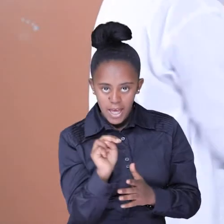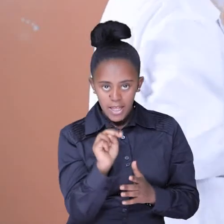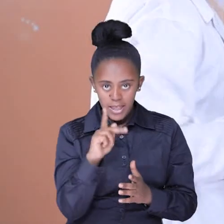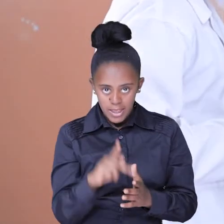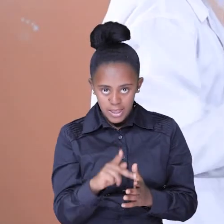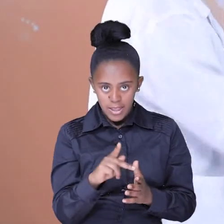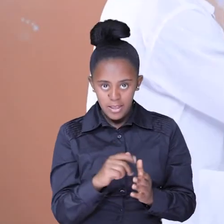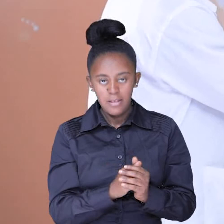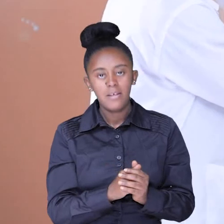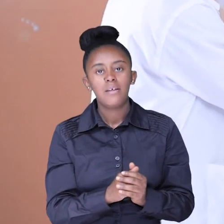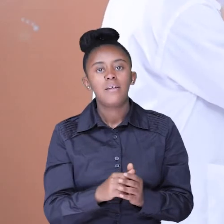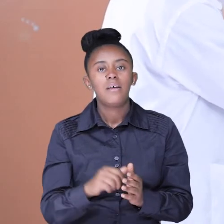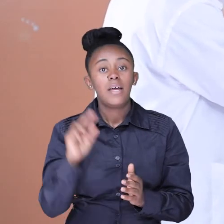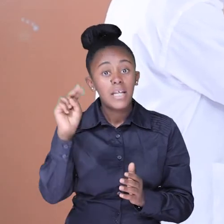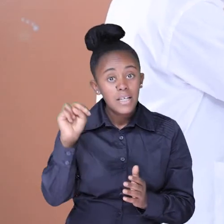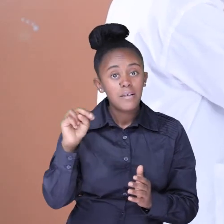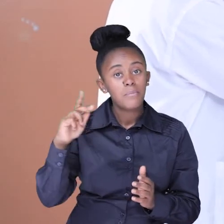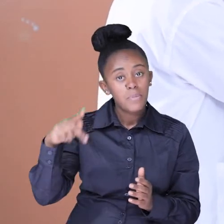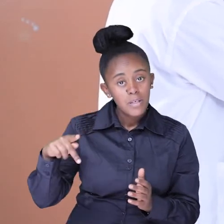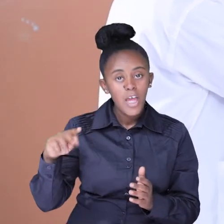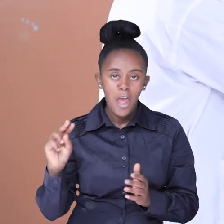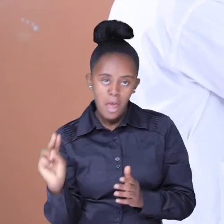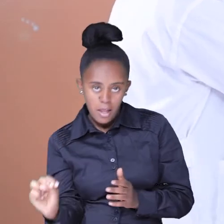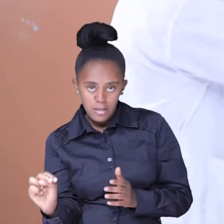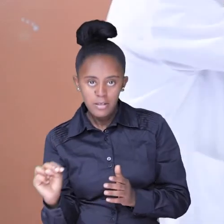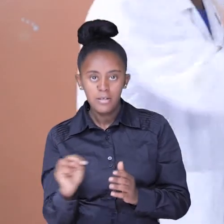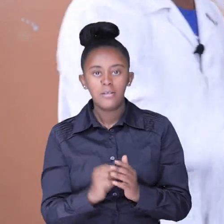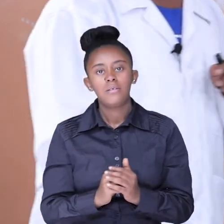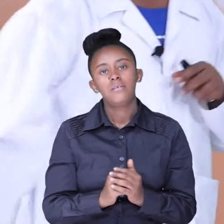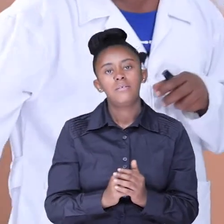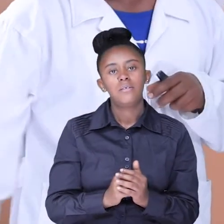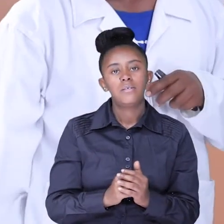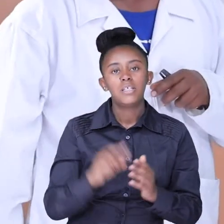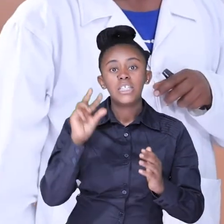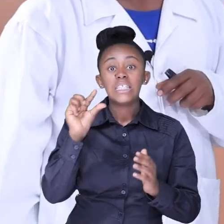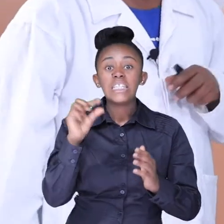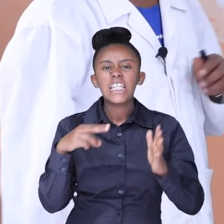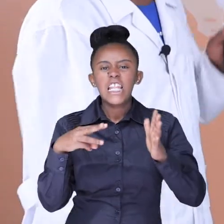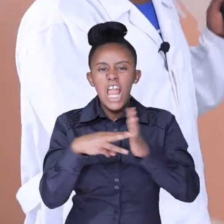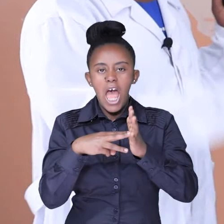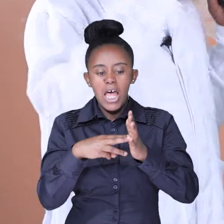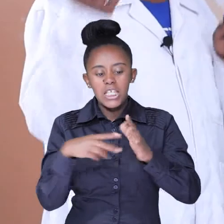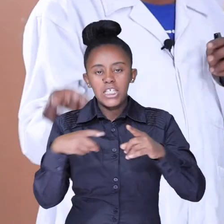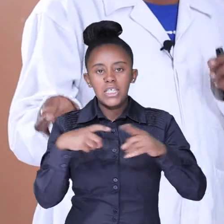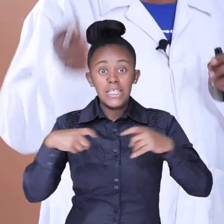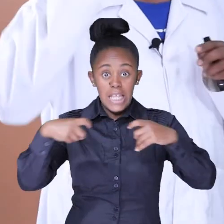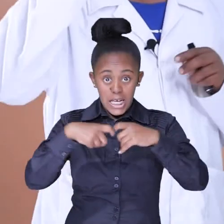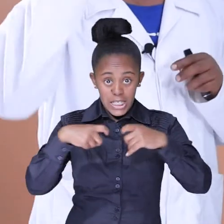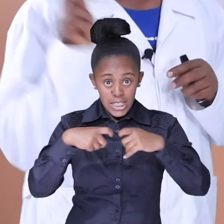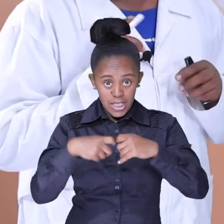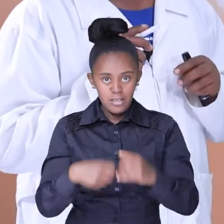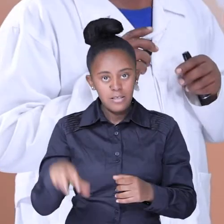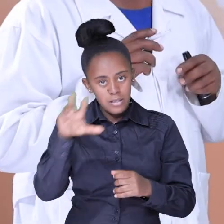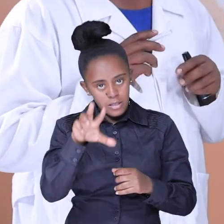p-type transistors and n-p and n-type transistors. And the transistors has